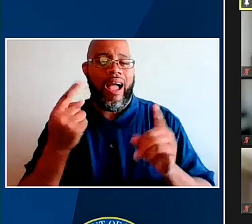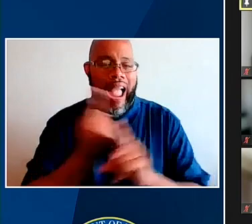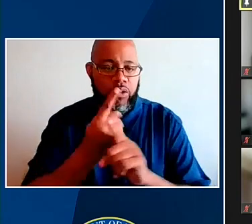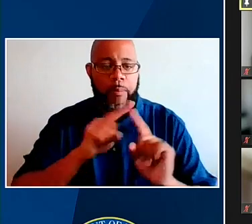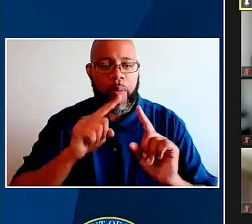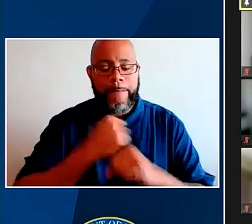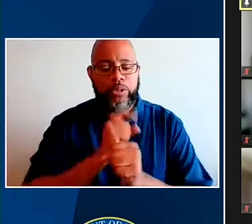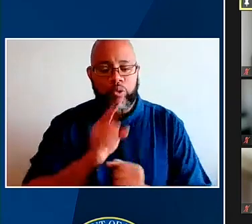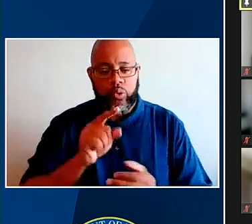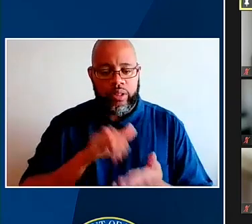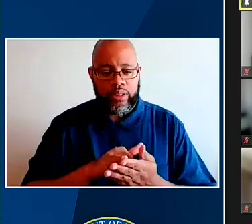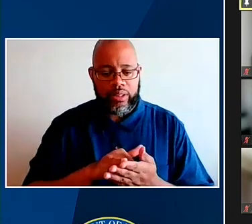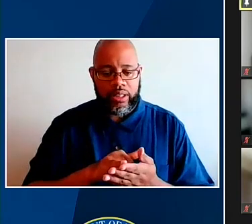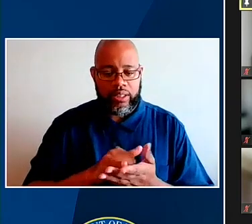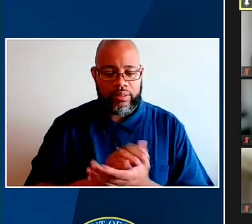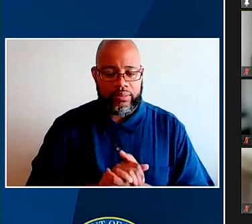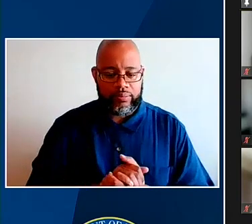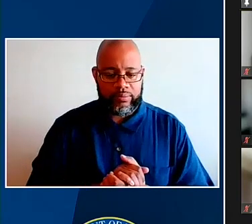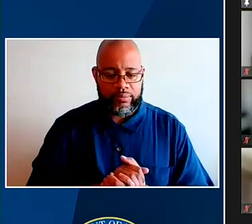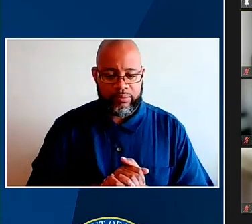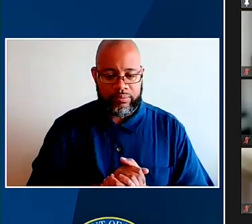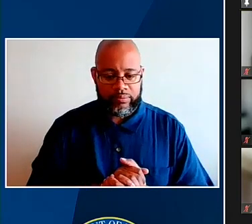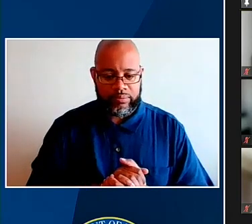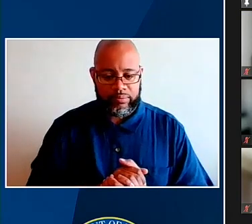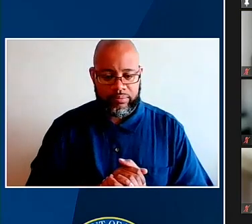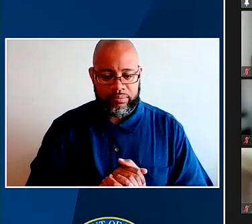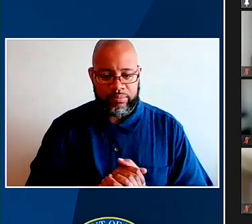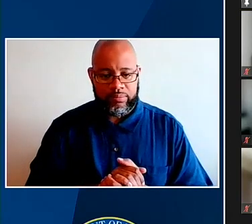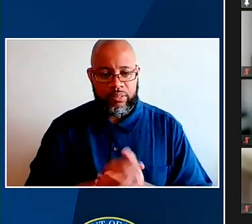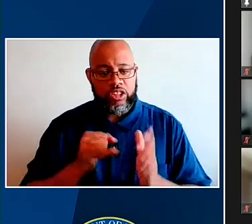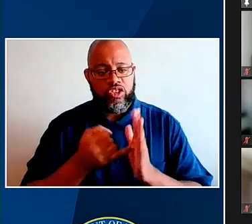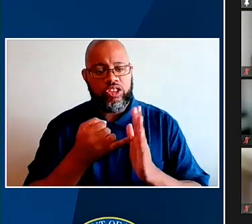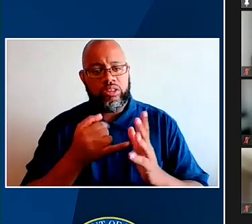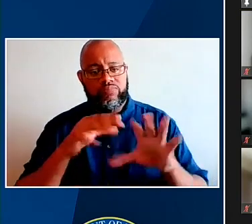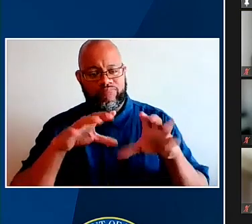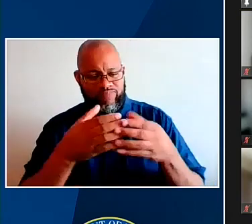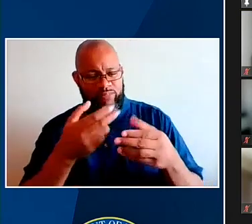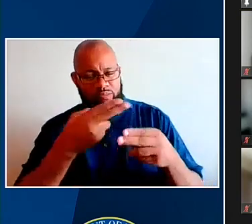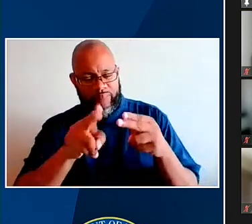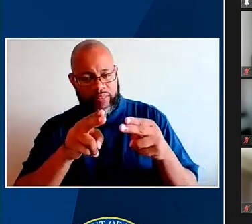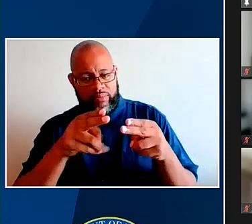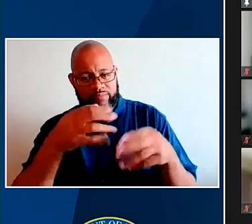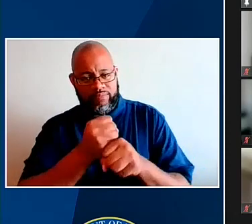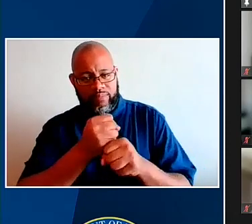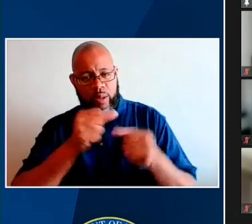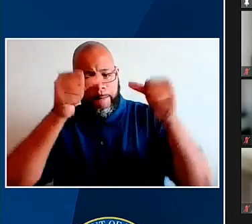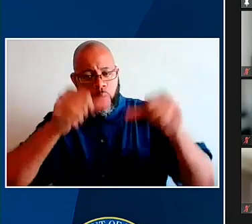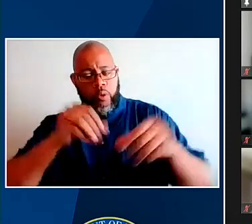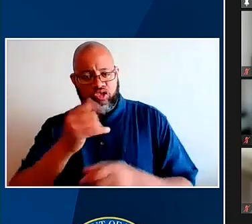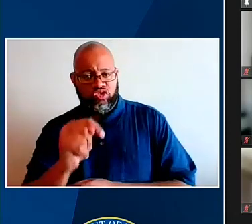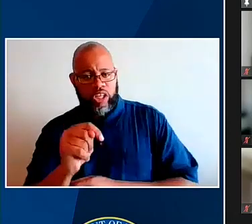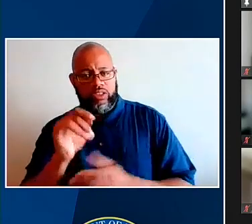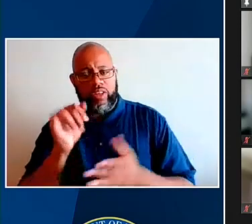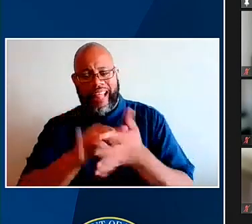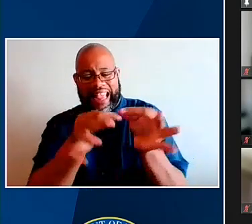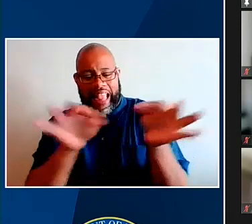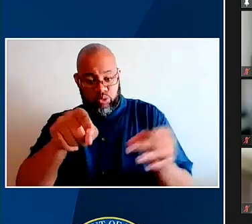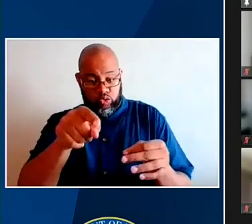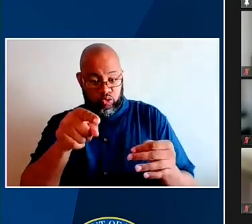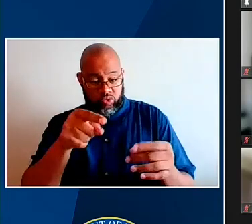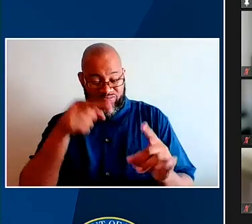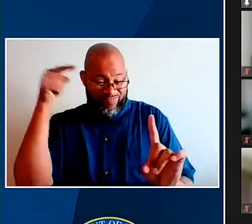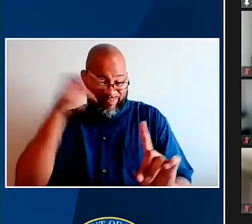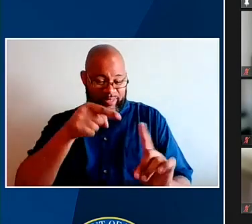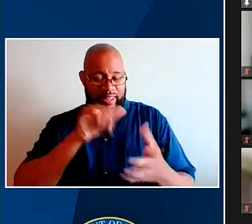sure we're thinking through everything. Thank you. And Zach, just to capture that, do you just want to briefly post that in chat just so the language that you're getting at